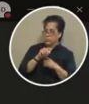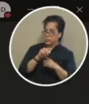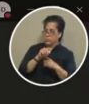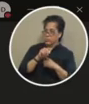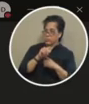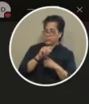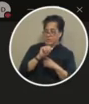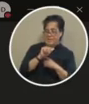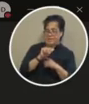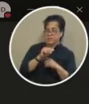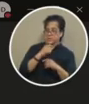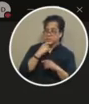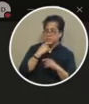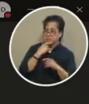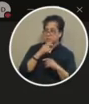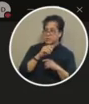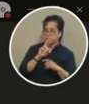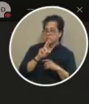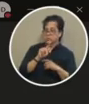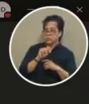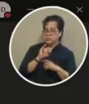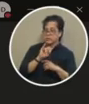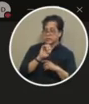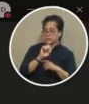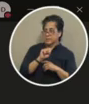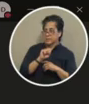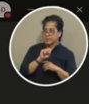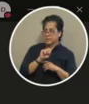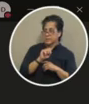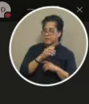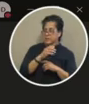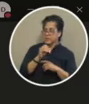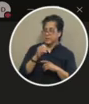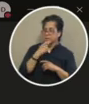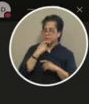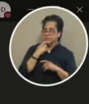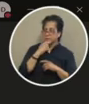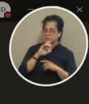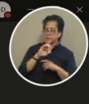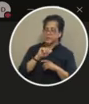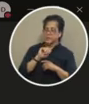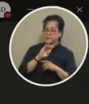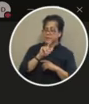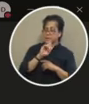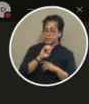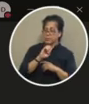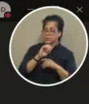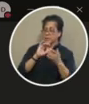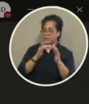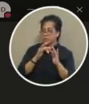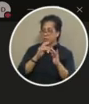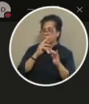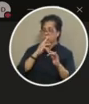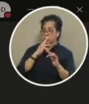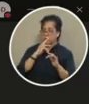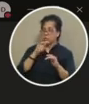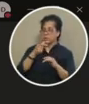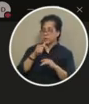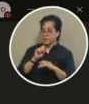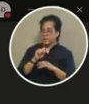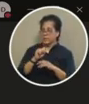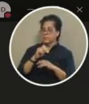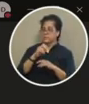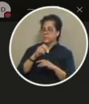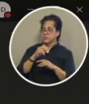A, about no local utility shall discontinue. I know it says cable, internet, water, gas, waste removal, electric